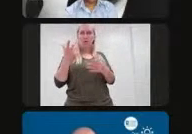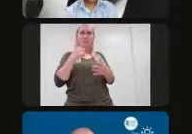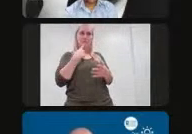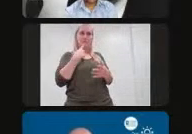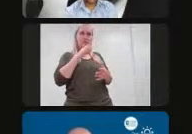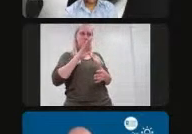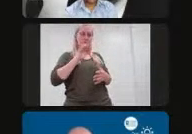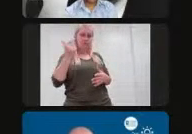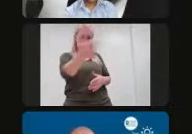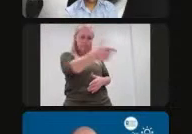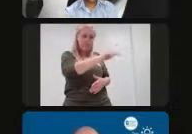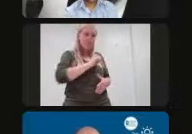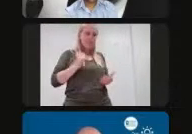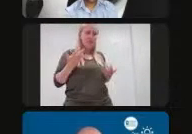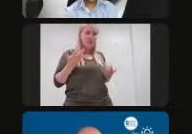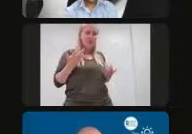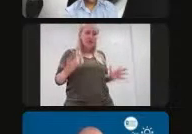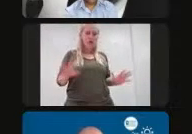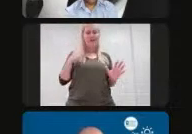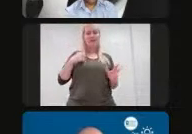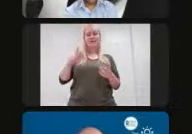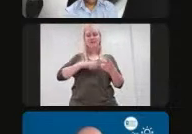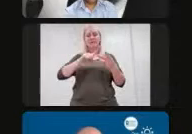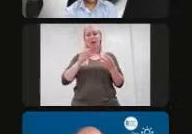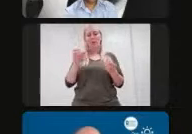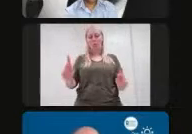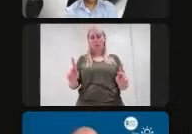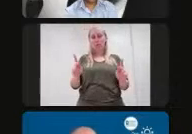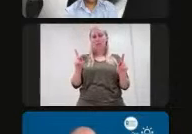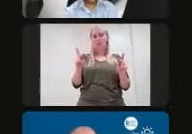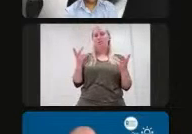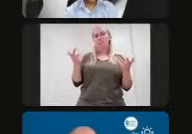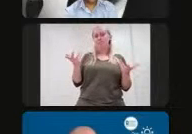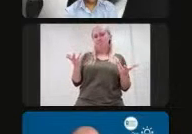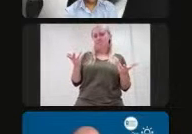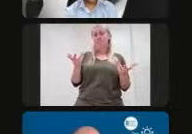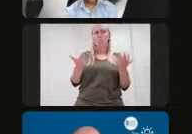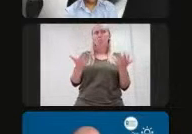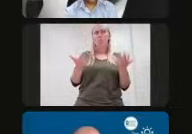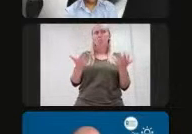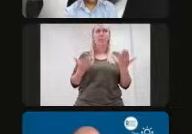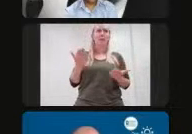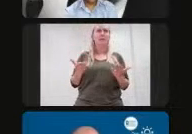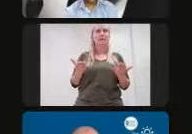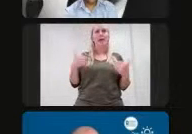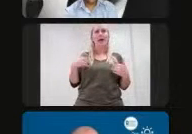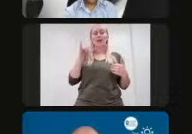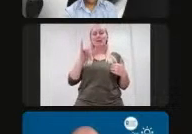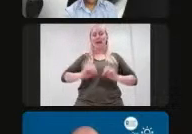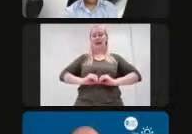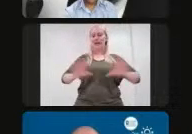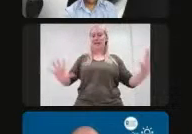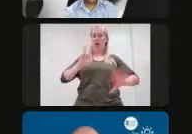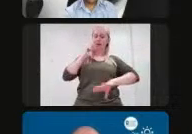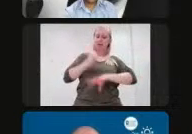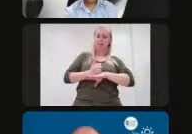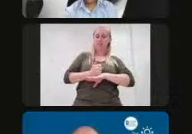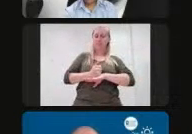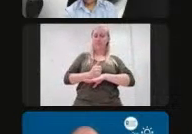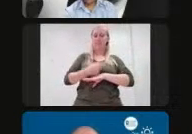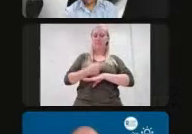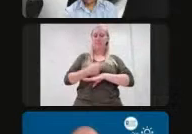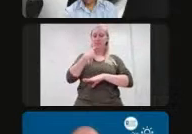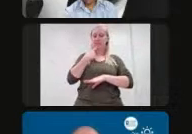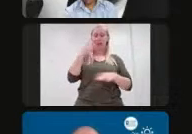all individuals have had an opportunity to say something. So having that clearly stayed out and having that